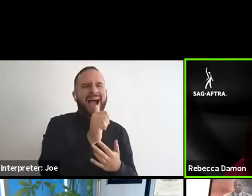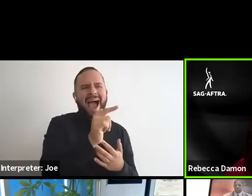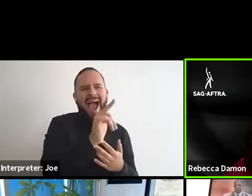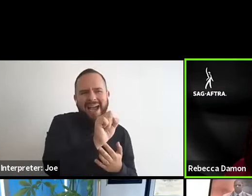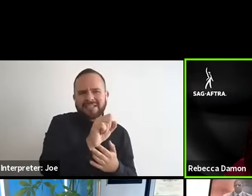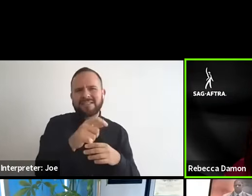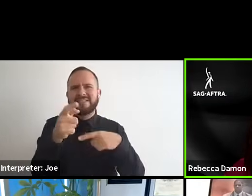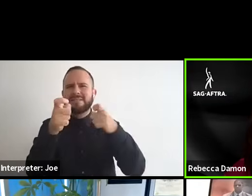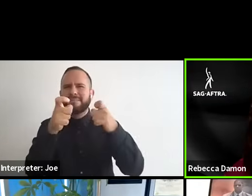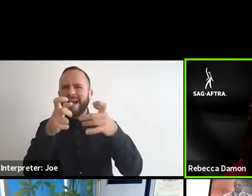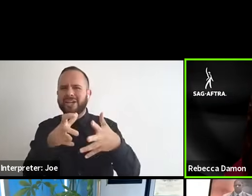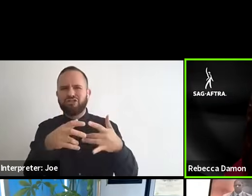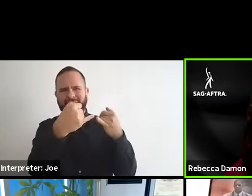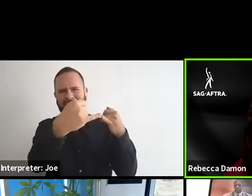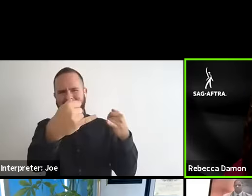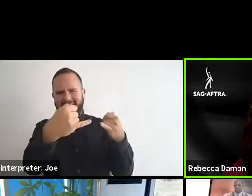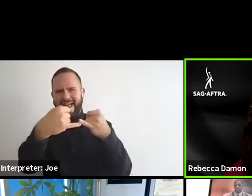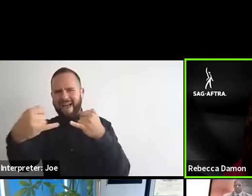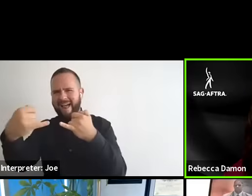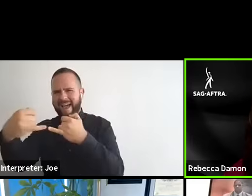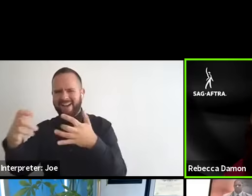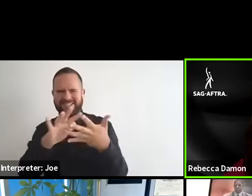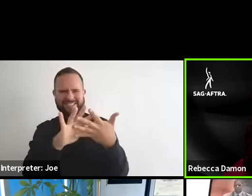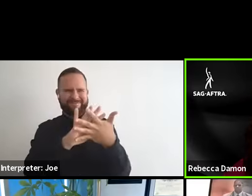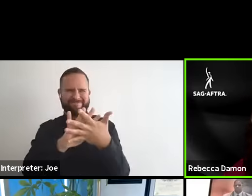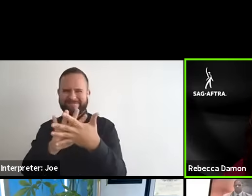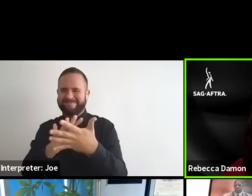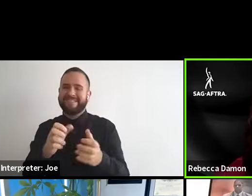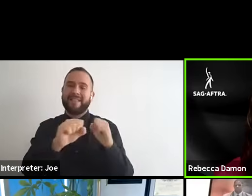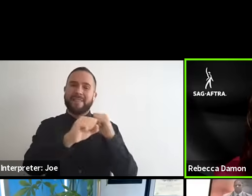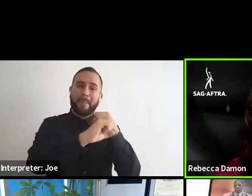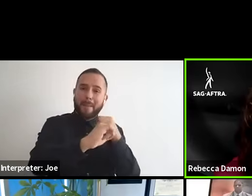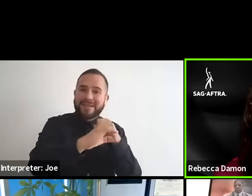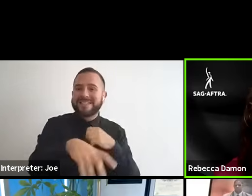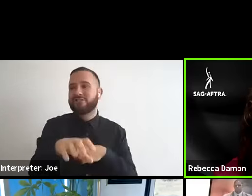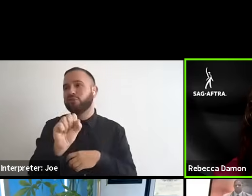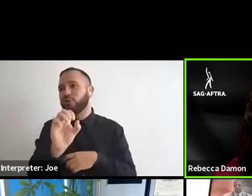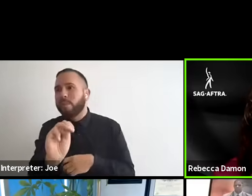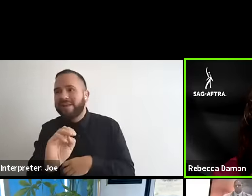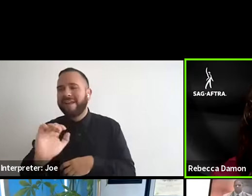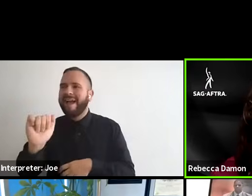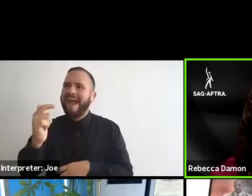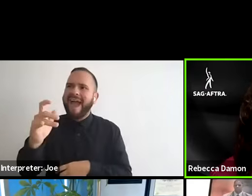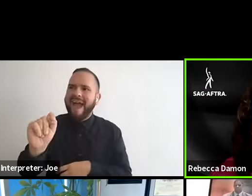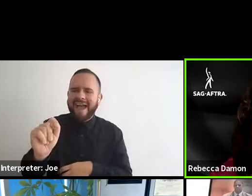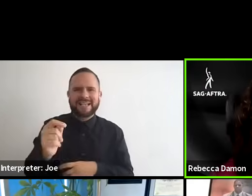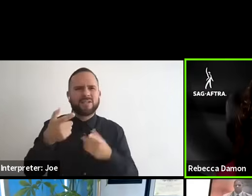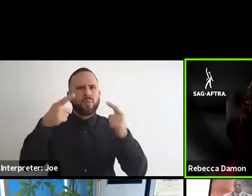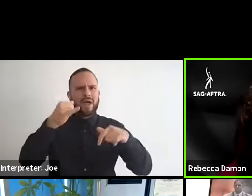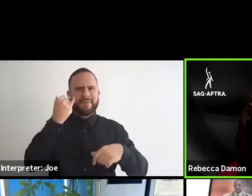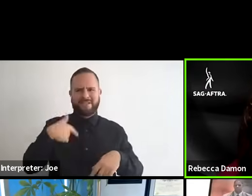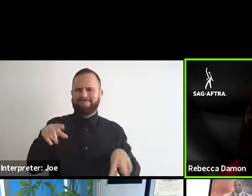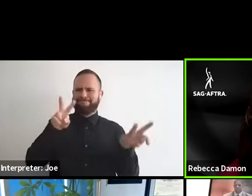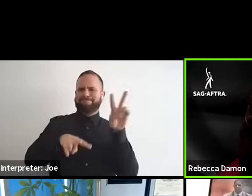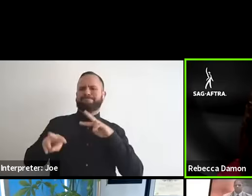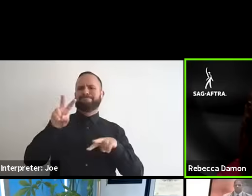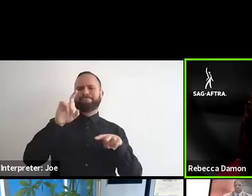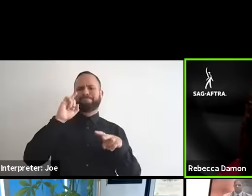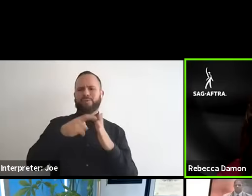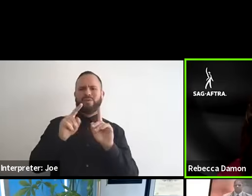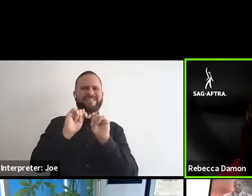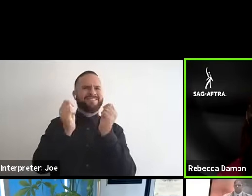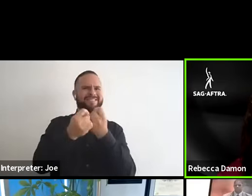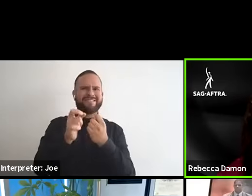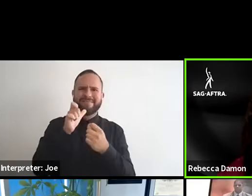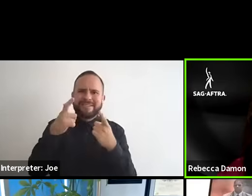of the puzzle, you know, the lawyer, the publicist, the social media, the agent, everything together. How do you approach that? See, I